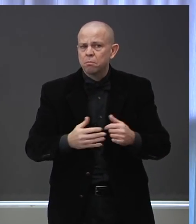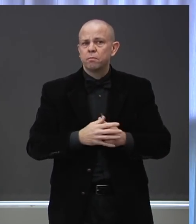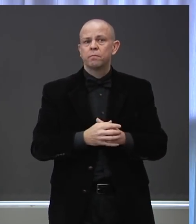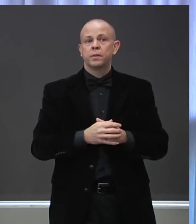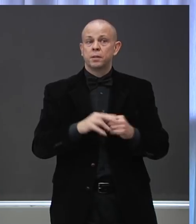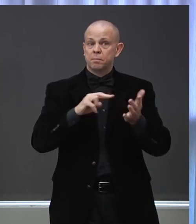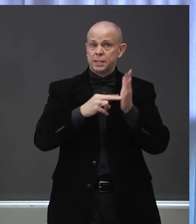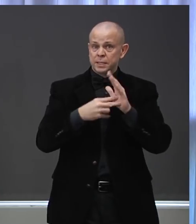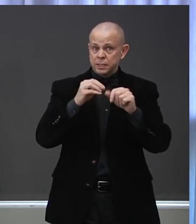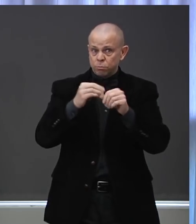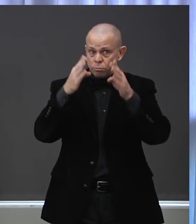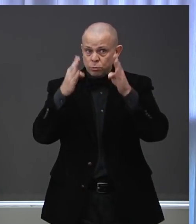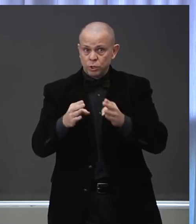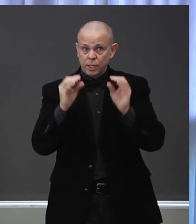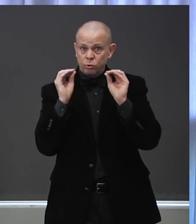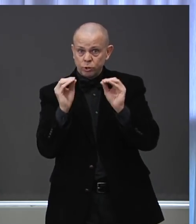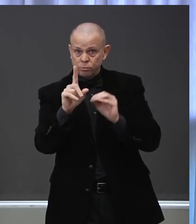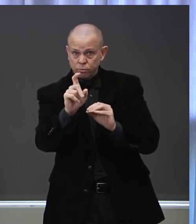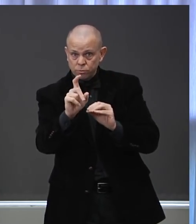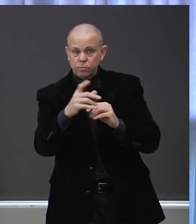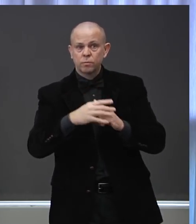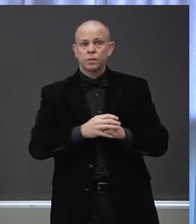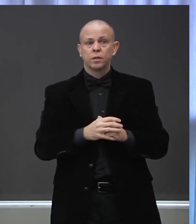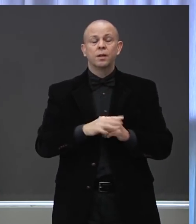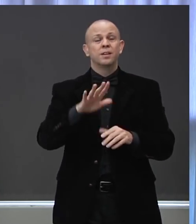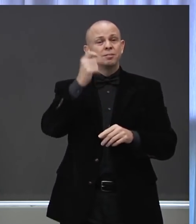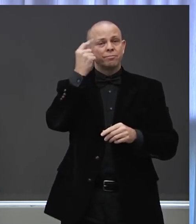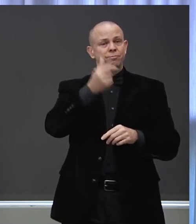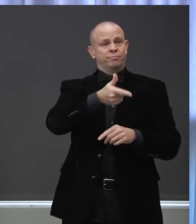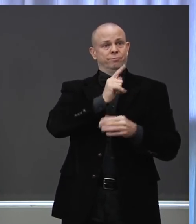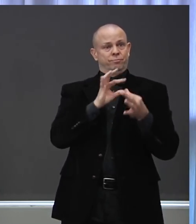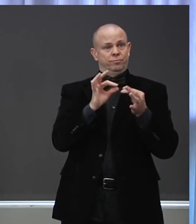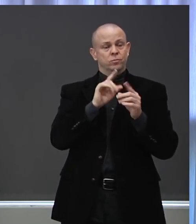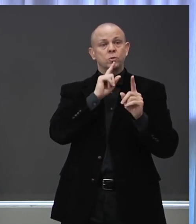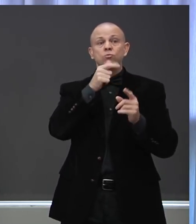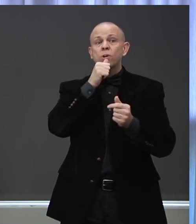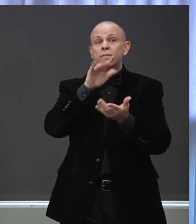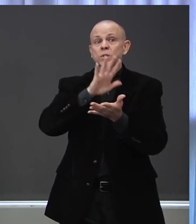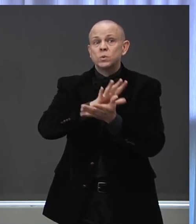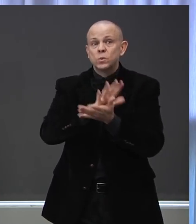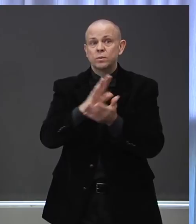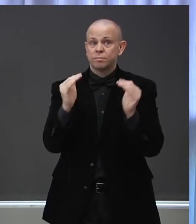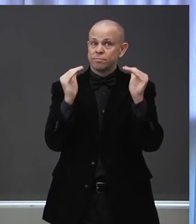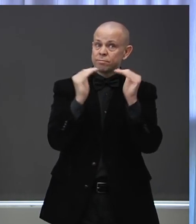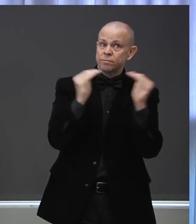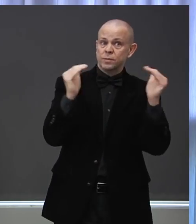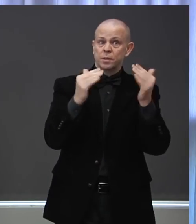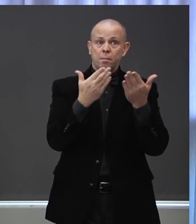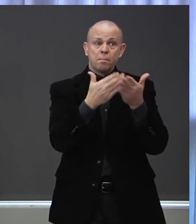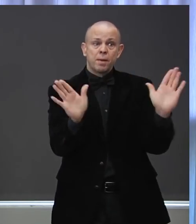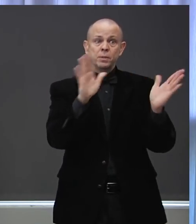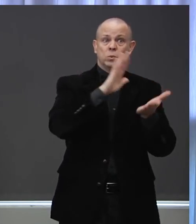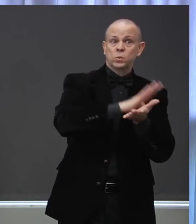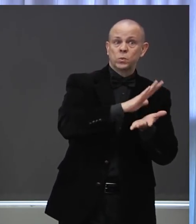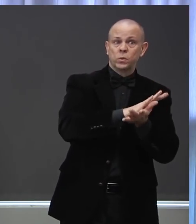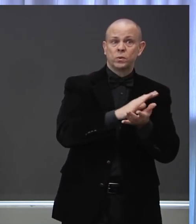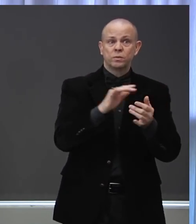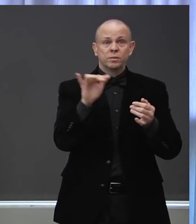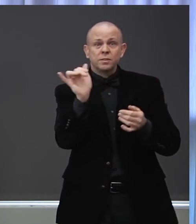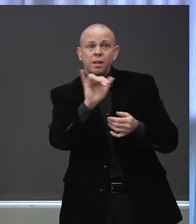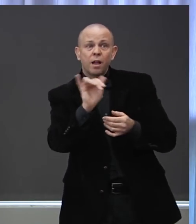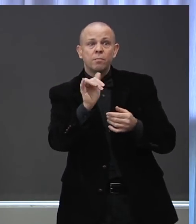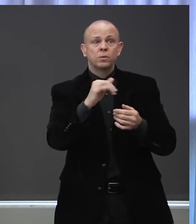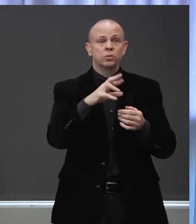it's honestly because private schools are the same as public schools in that they carry both the same risk and the same ability